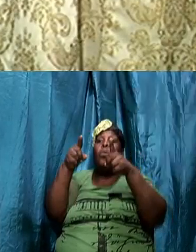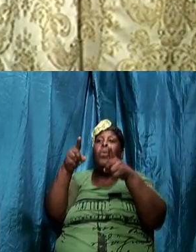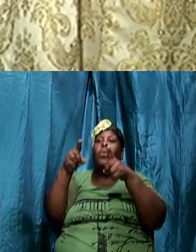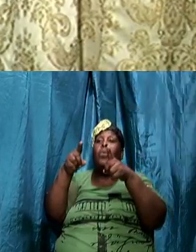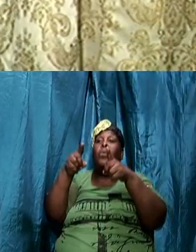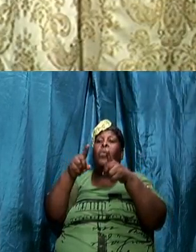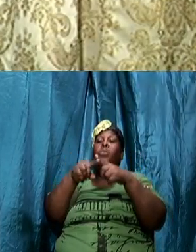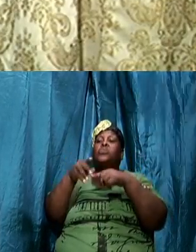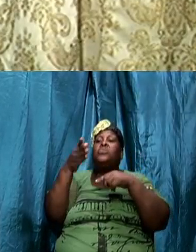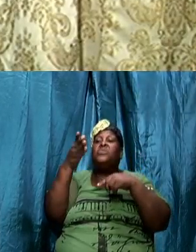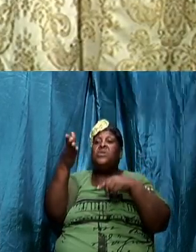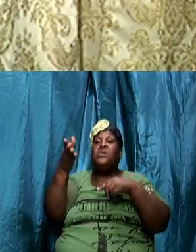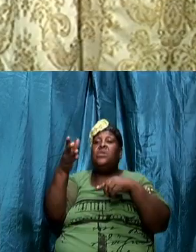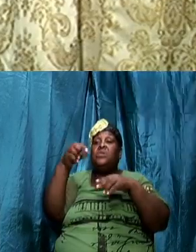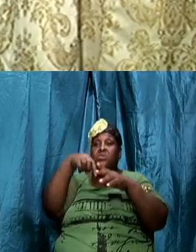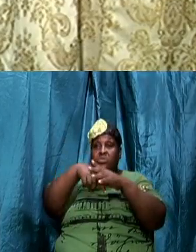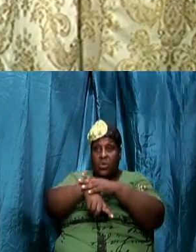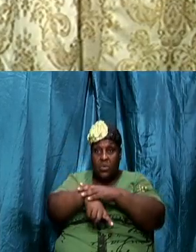go ye down,